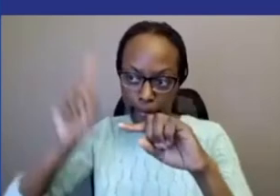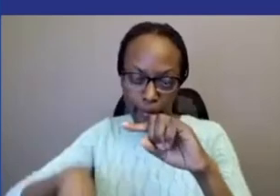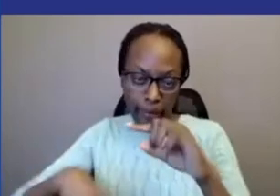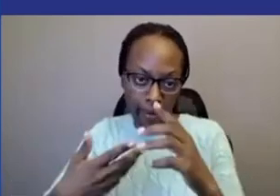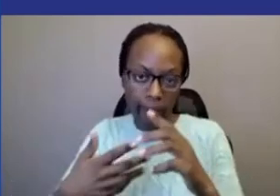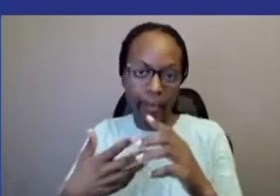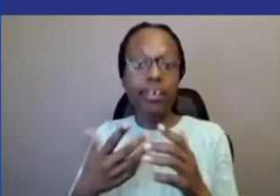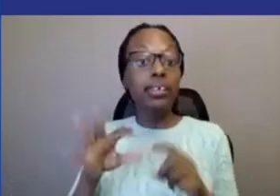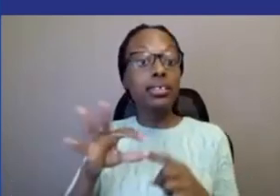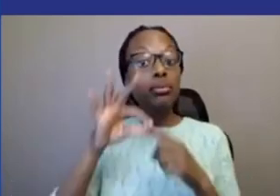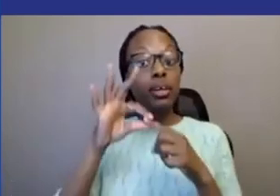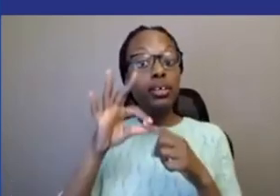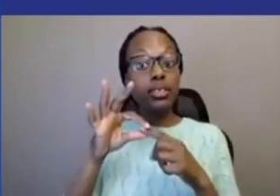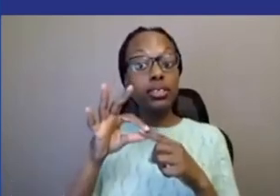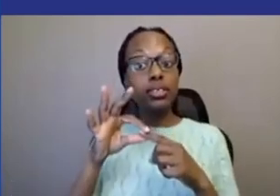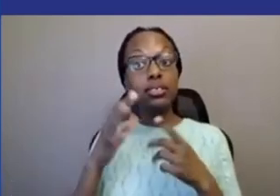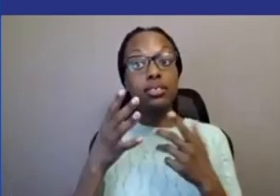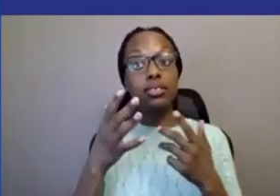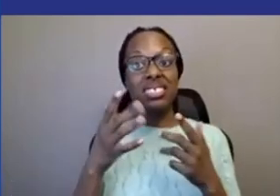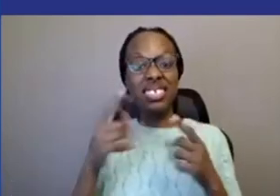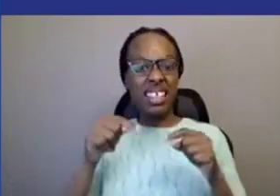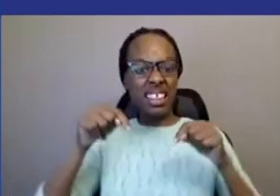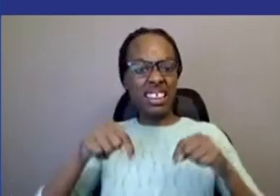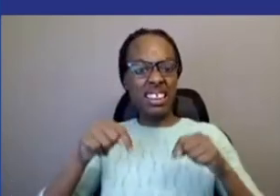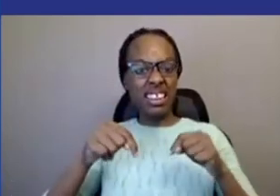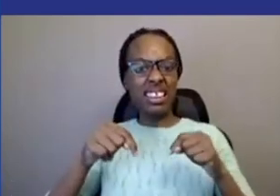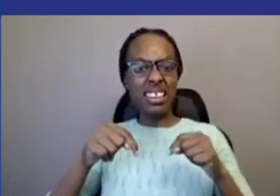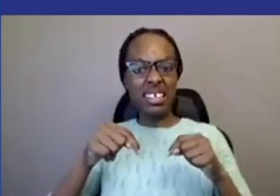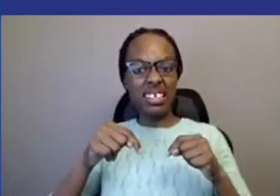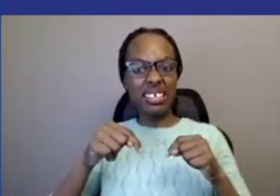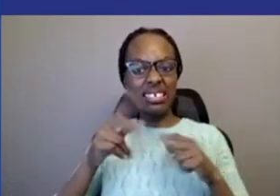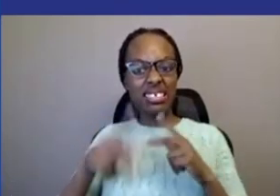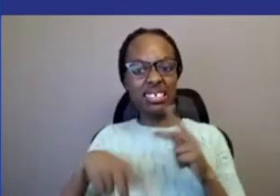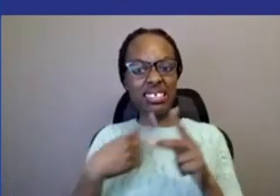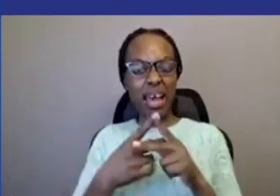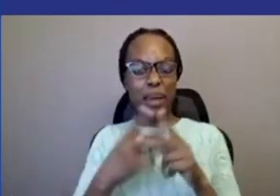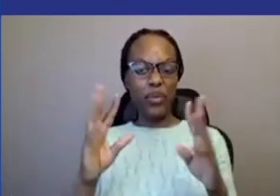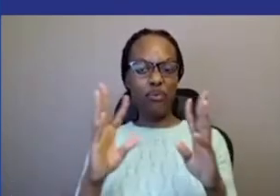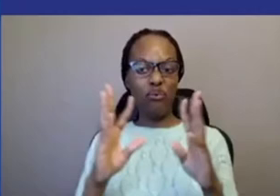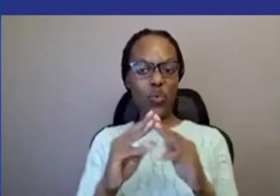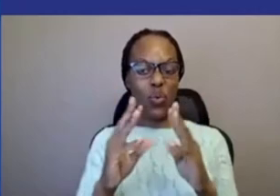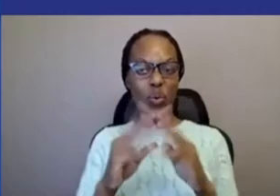don't have on a regular basis, a lot of visual